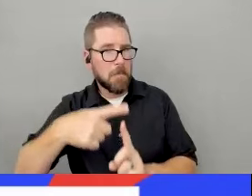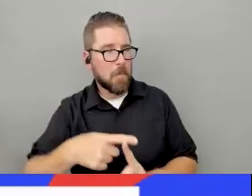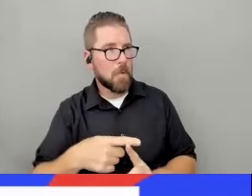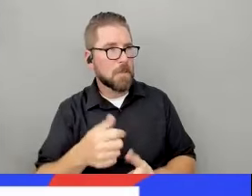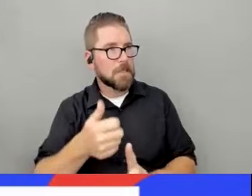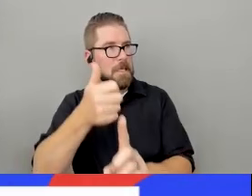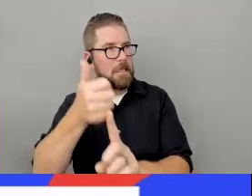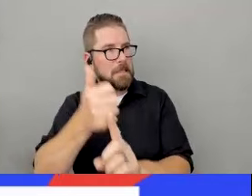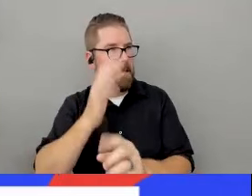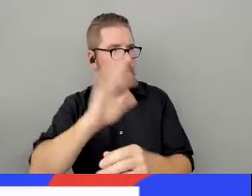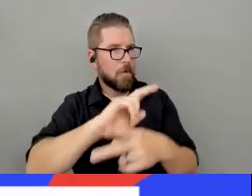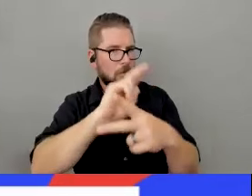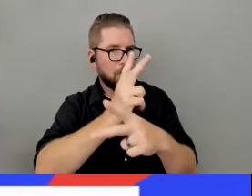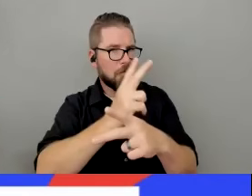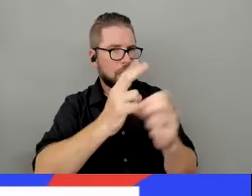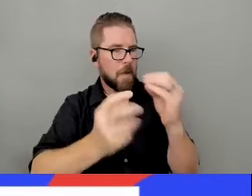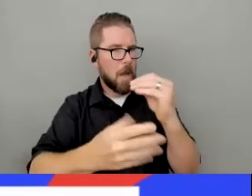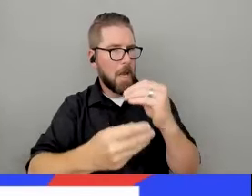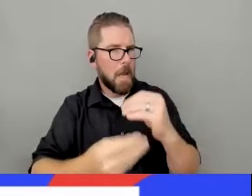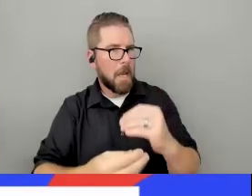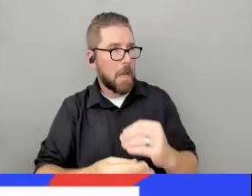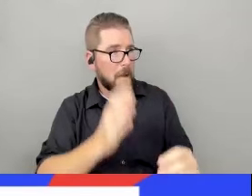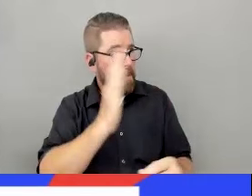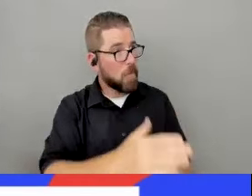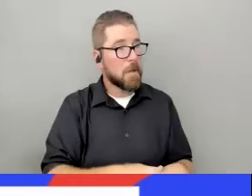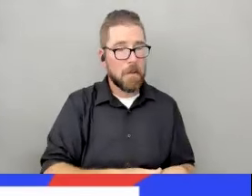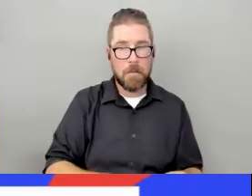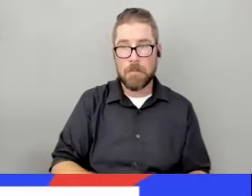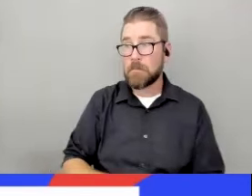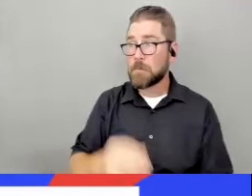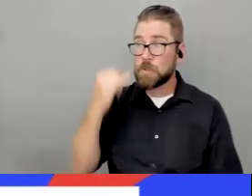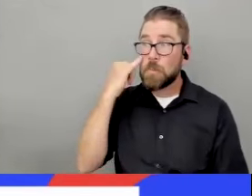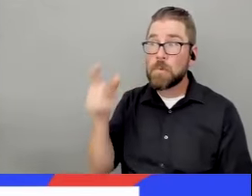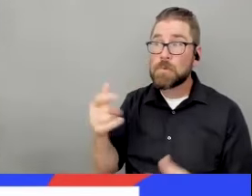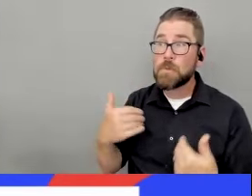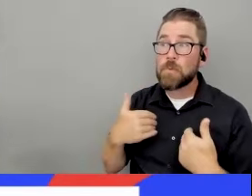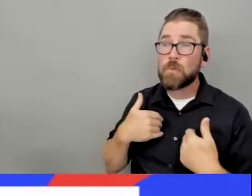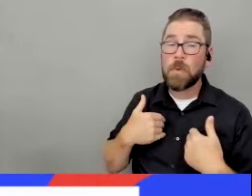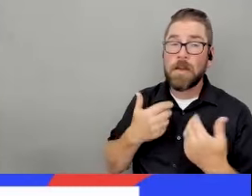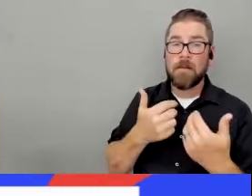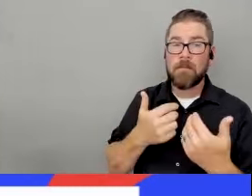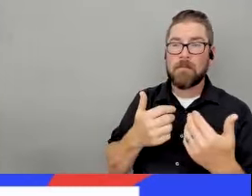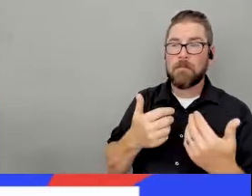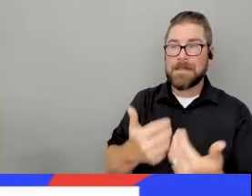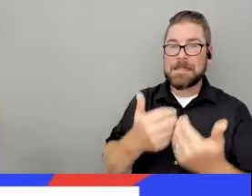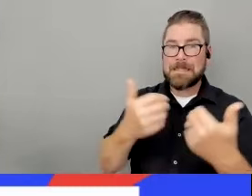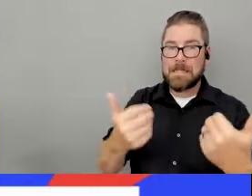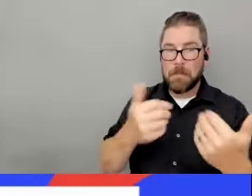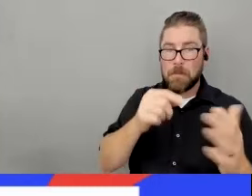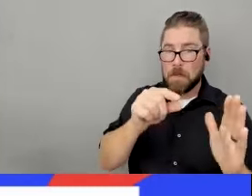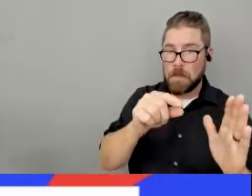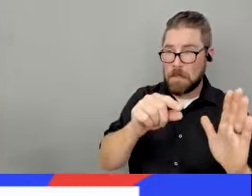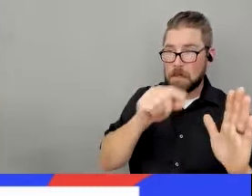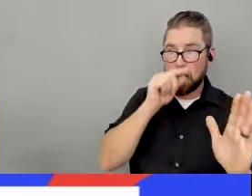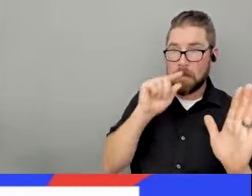you have Of- separate assignments Mhm. for each separate video, then each assignment will go in your grade book